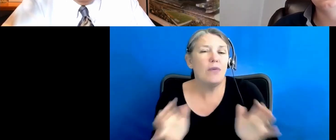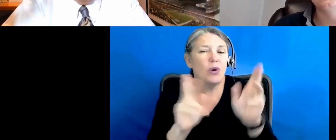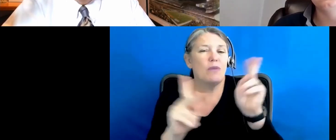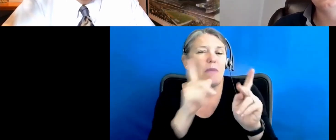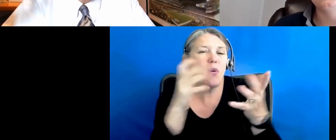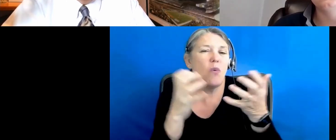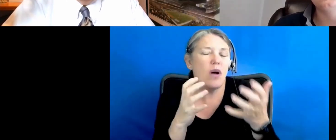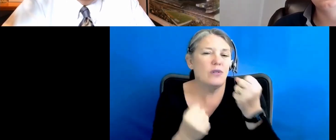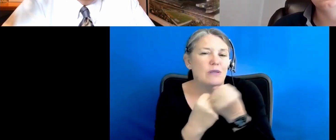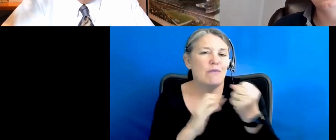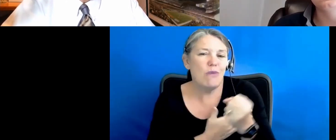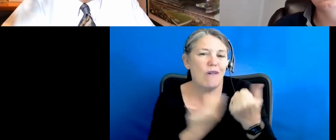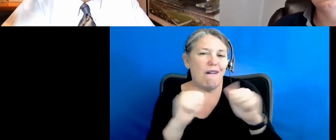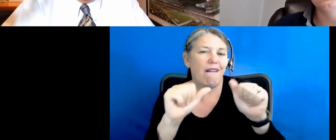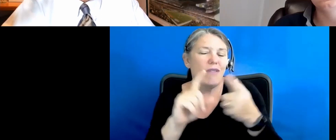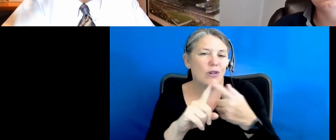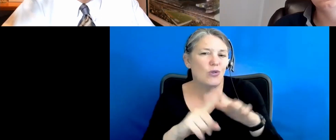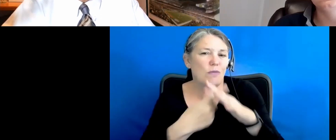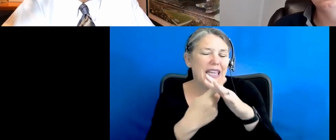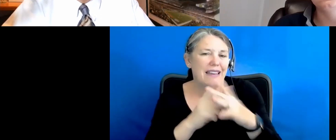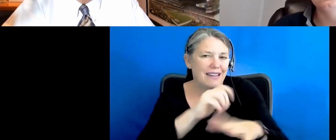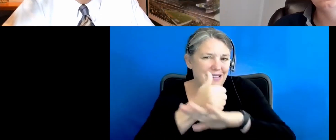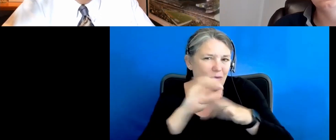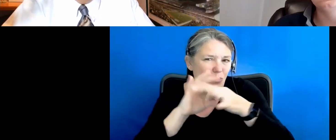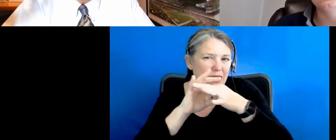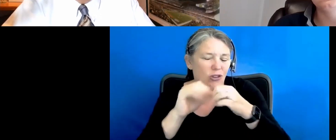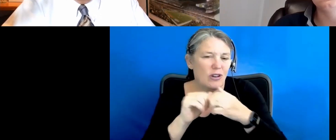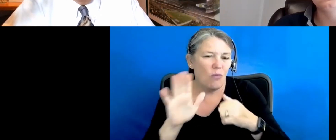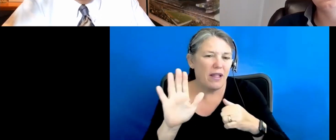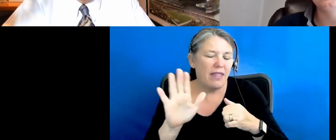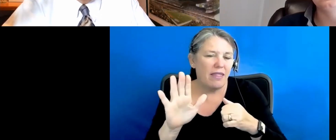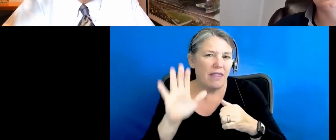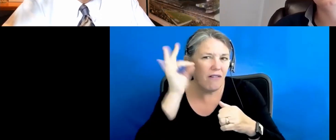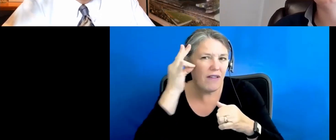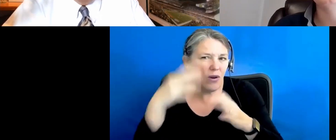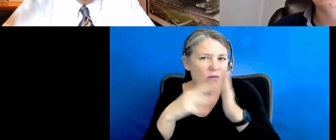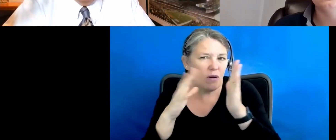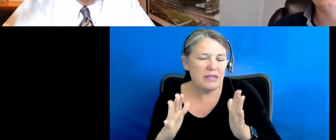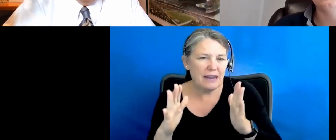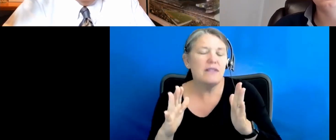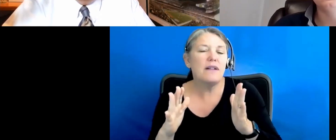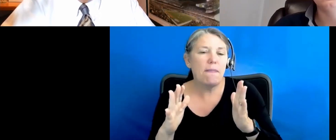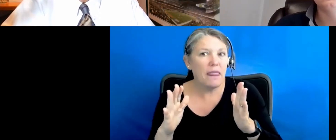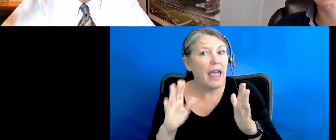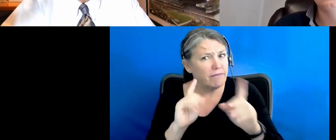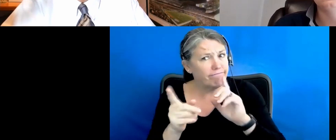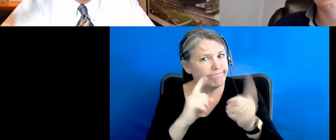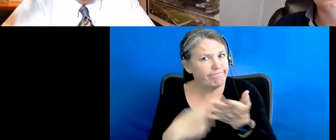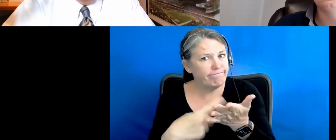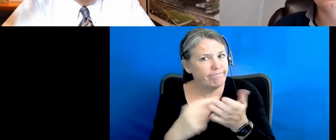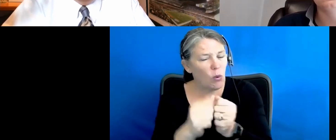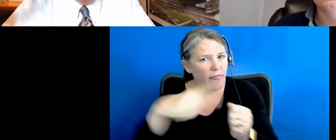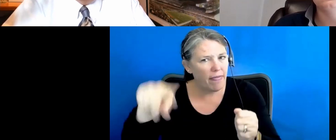support our efforts to begin by establishing a relationship with their federal representatives and having dialogues with them,